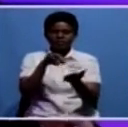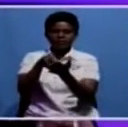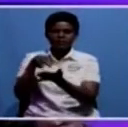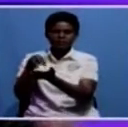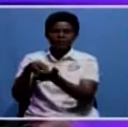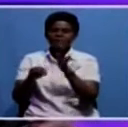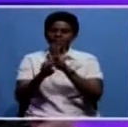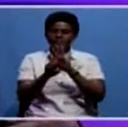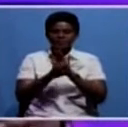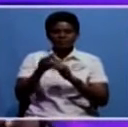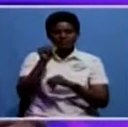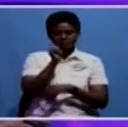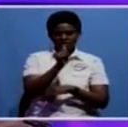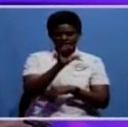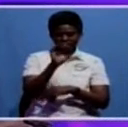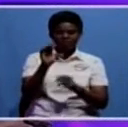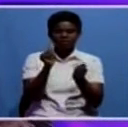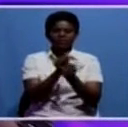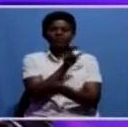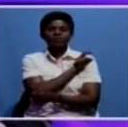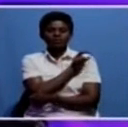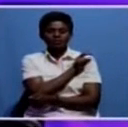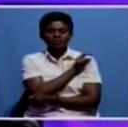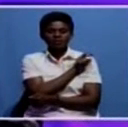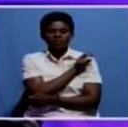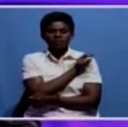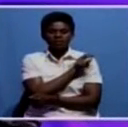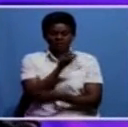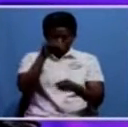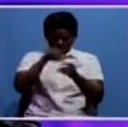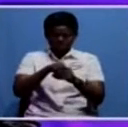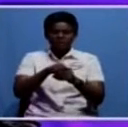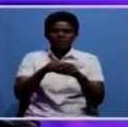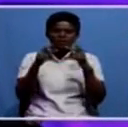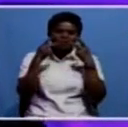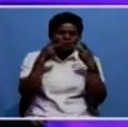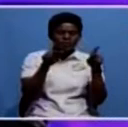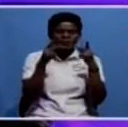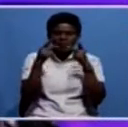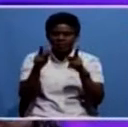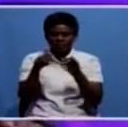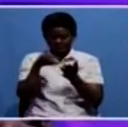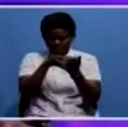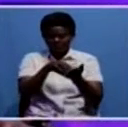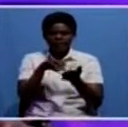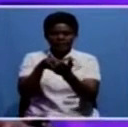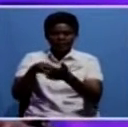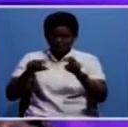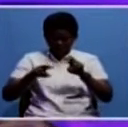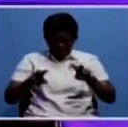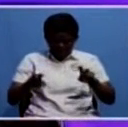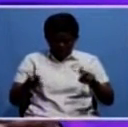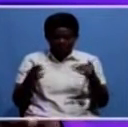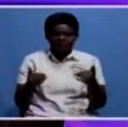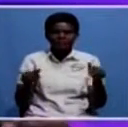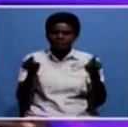such as the SCC and the police. You're actually putting in public domain cases that are being investigated,